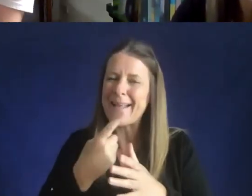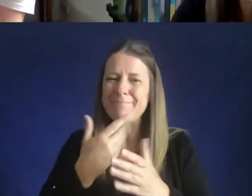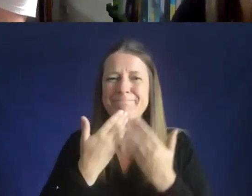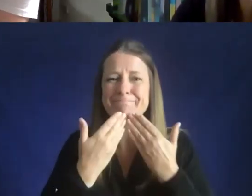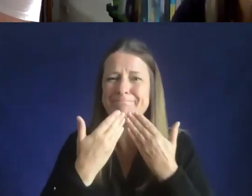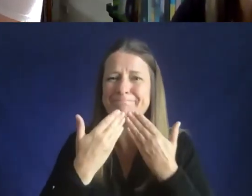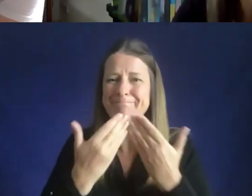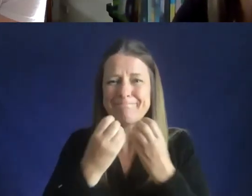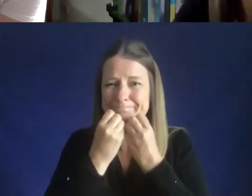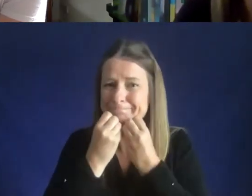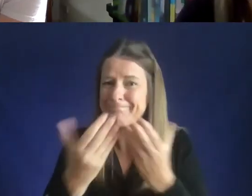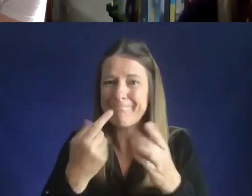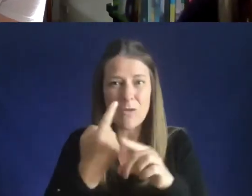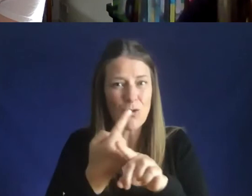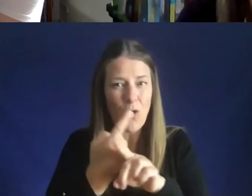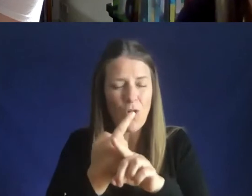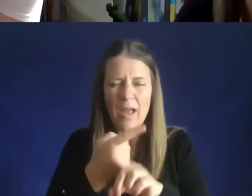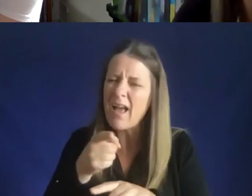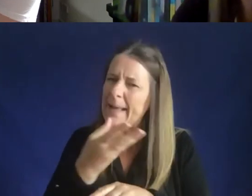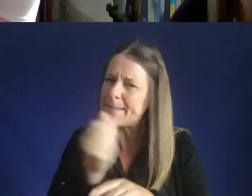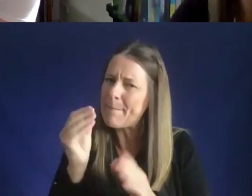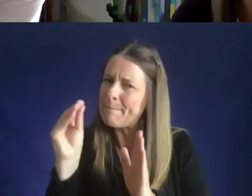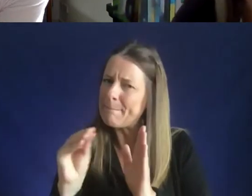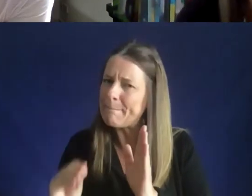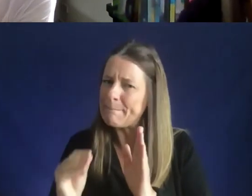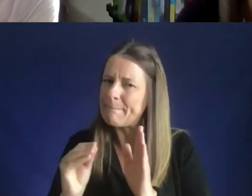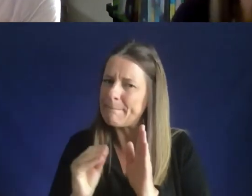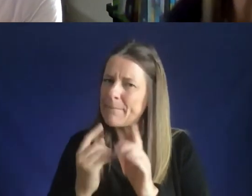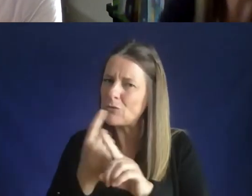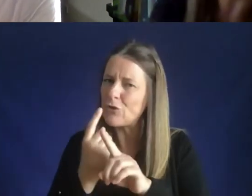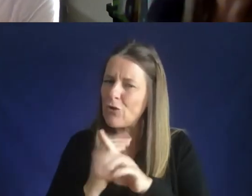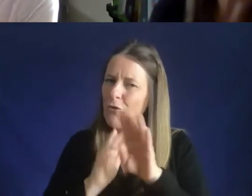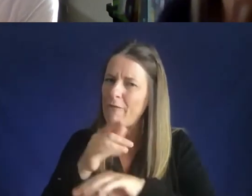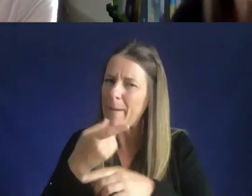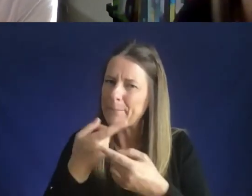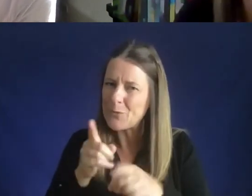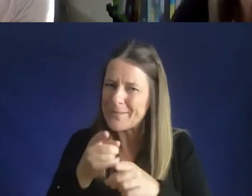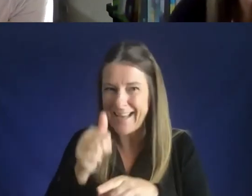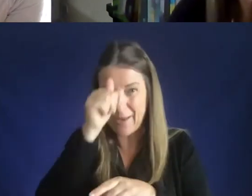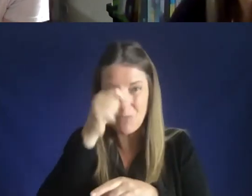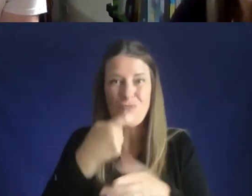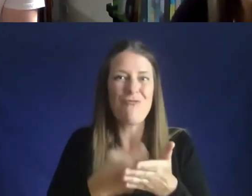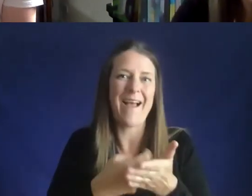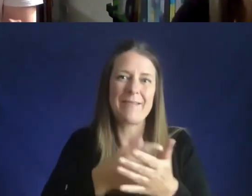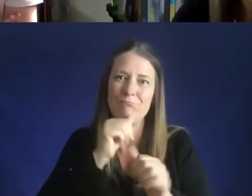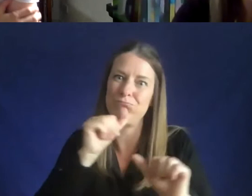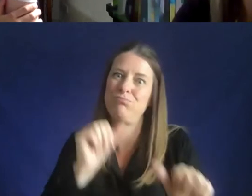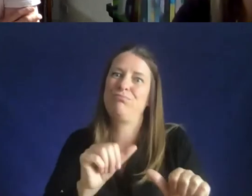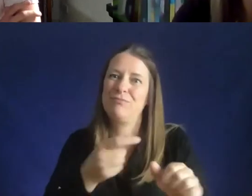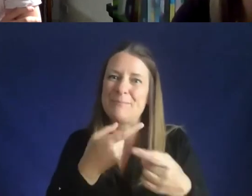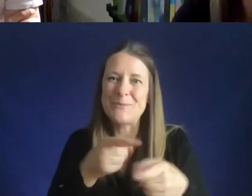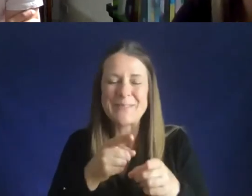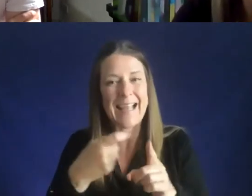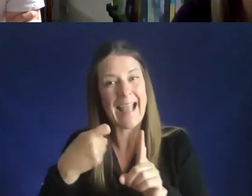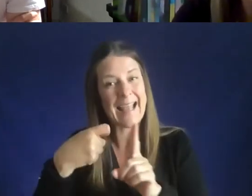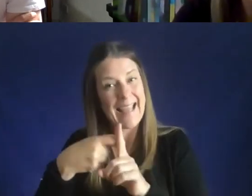have a couple of questions about music. And obviously, I know that music is important to you, Ryan. So Katie asks,